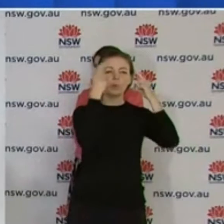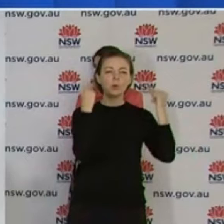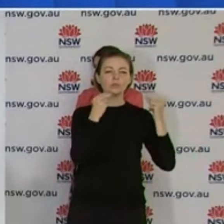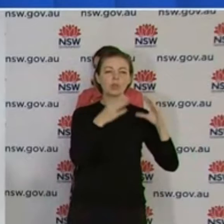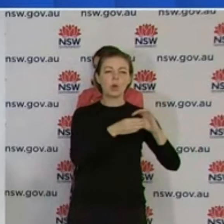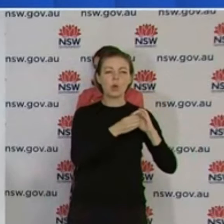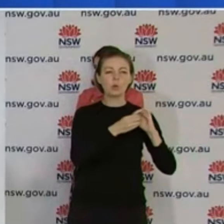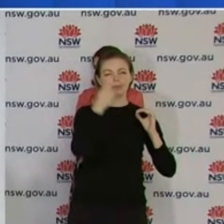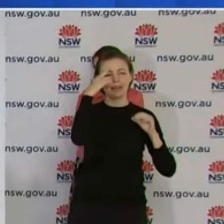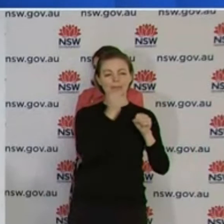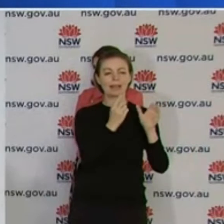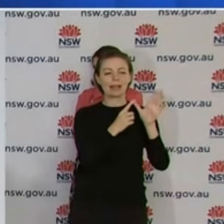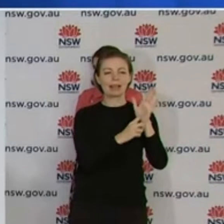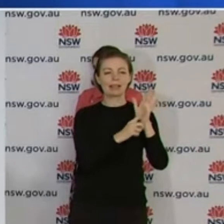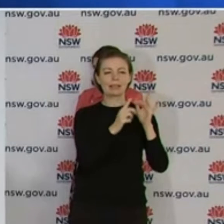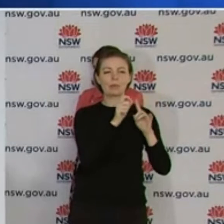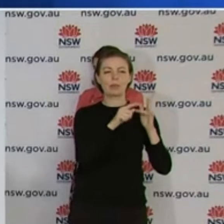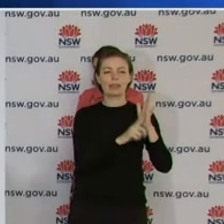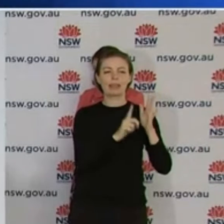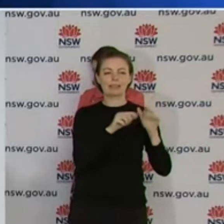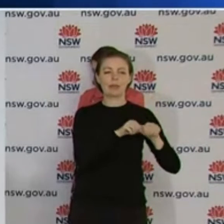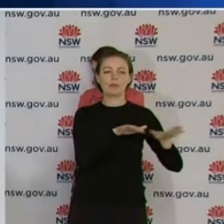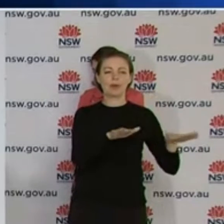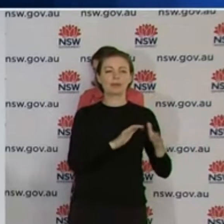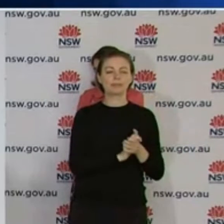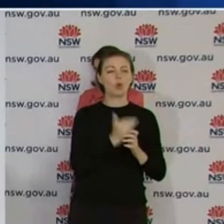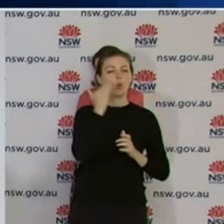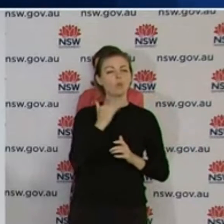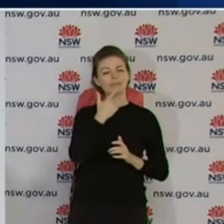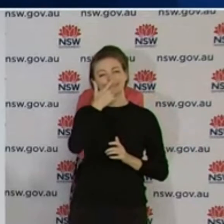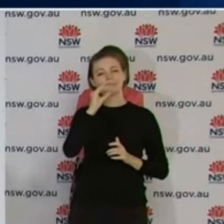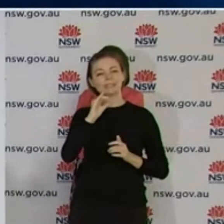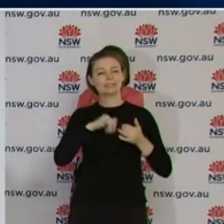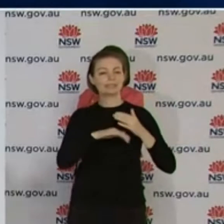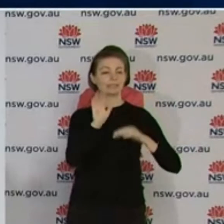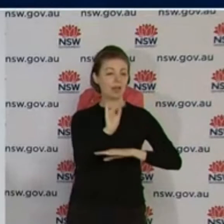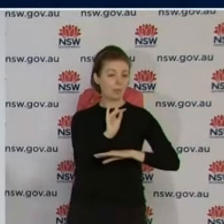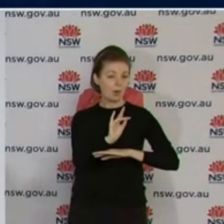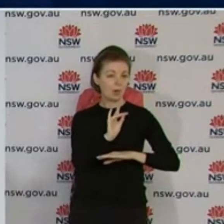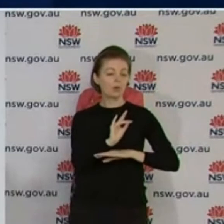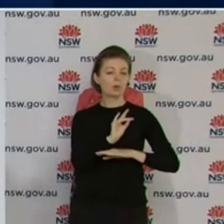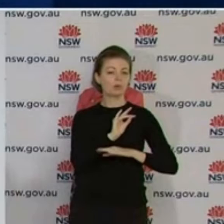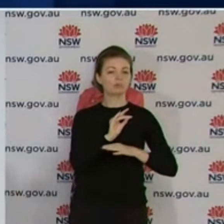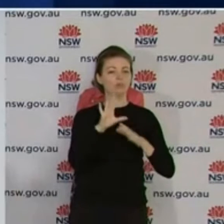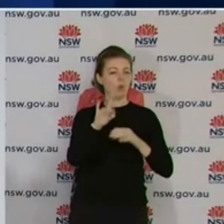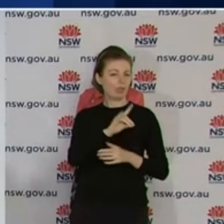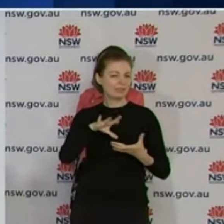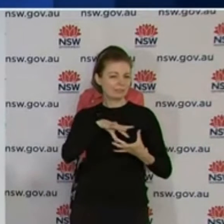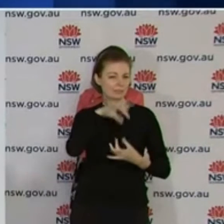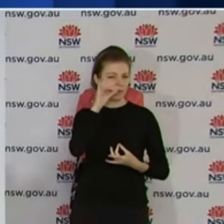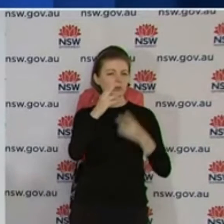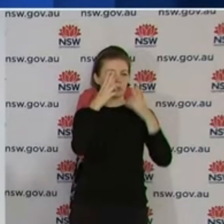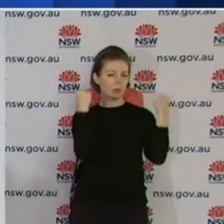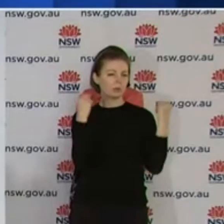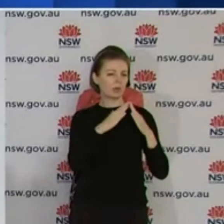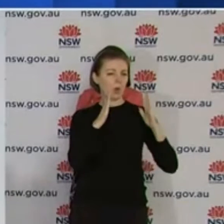Facility. A woman in her 70s died at the Holy Spirit Aged Care Facility in Dubbo. This is the 2nd death linked to that outbreak